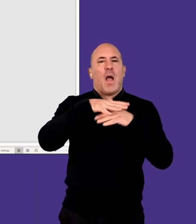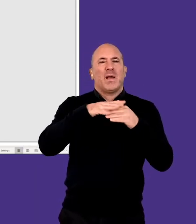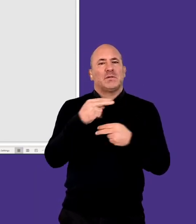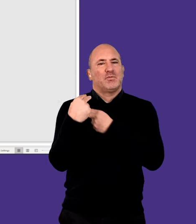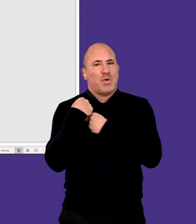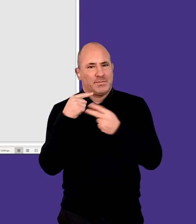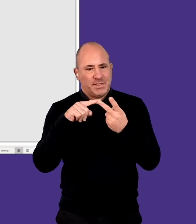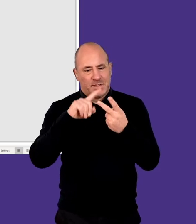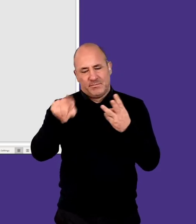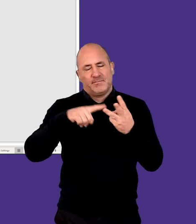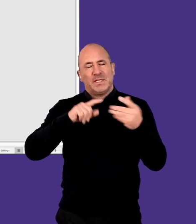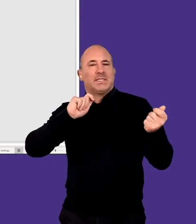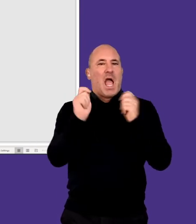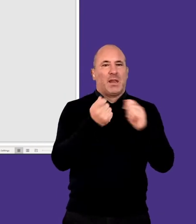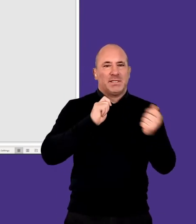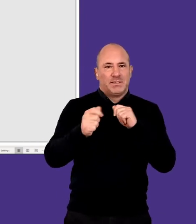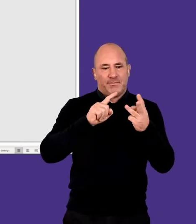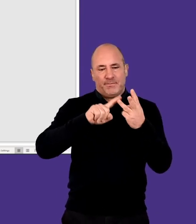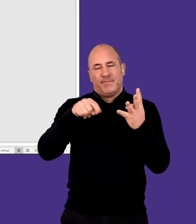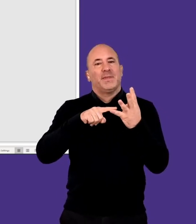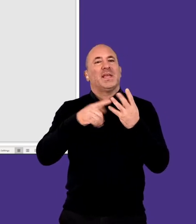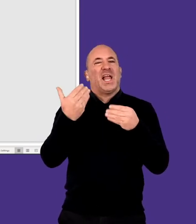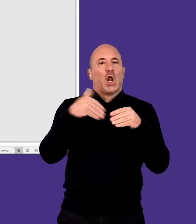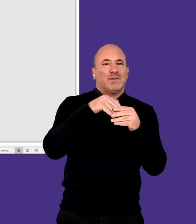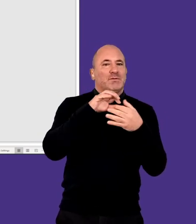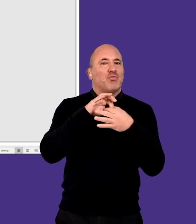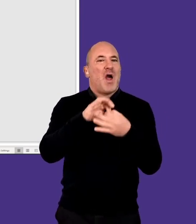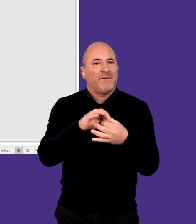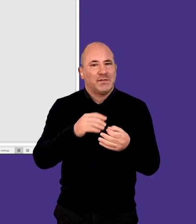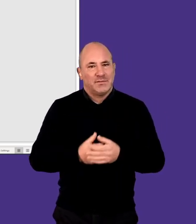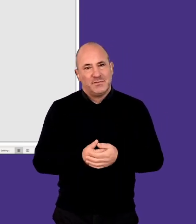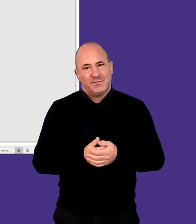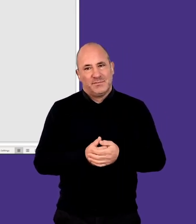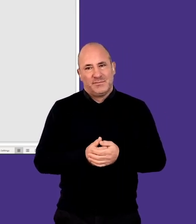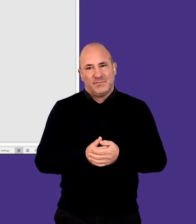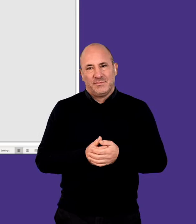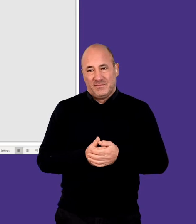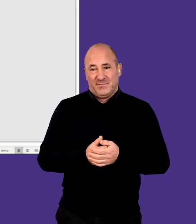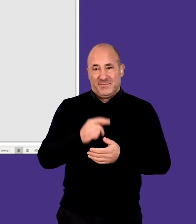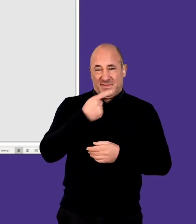environmental responsibility, dynamism, and inclusivity and relevance.